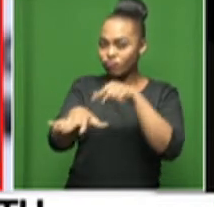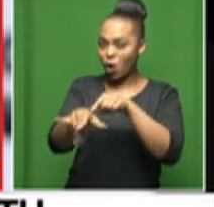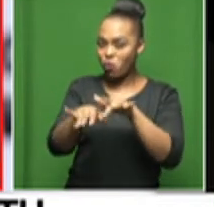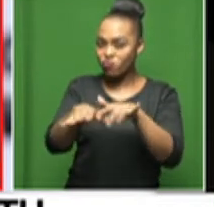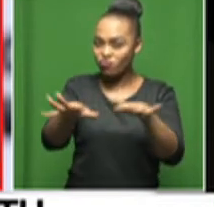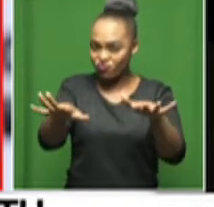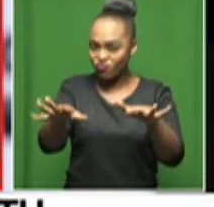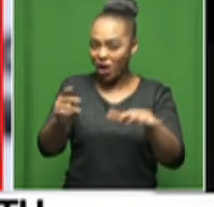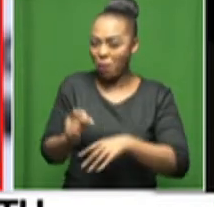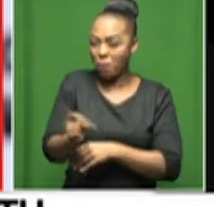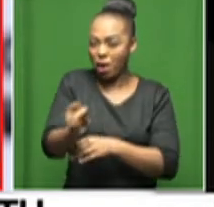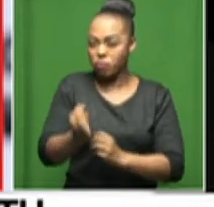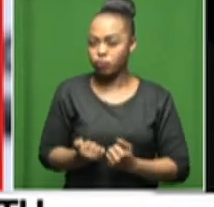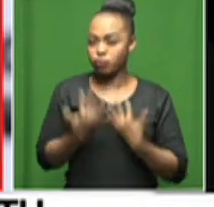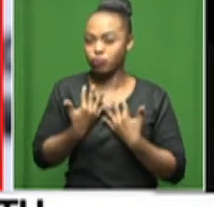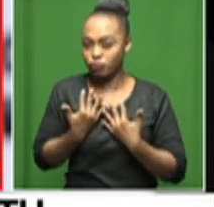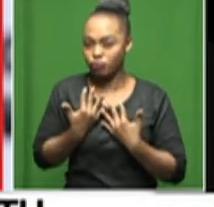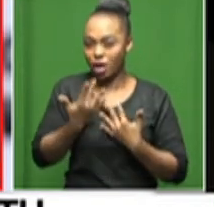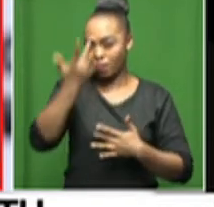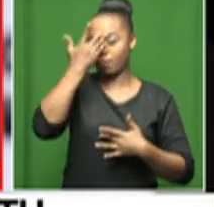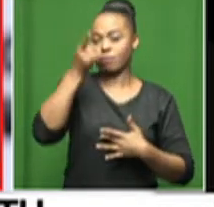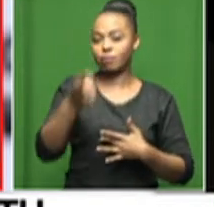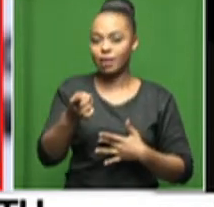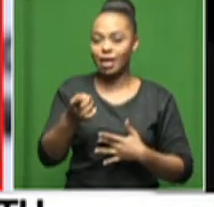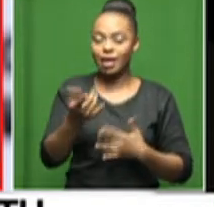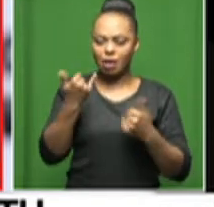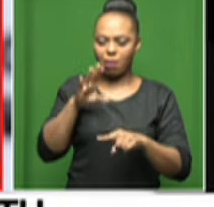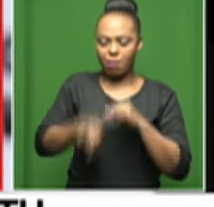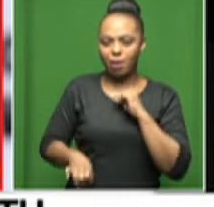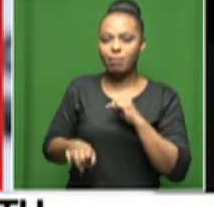suggest that the variant has significantly